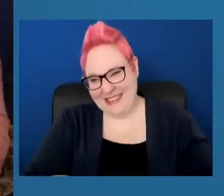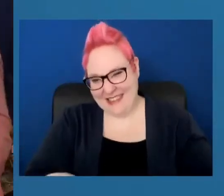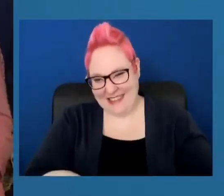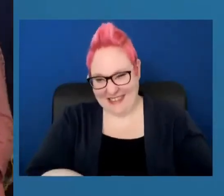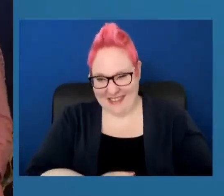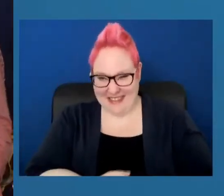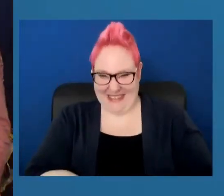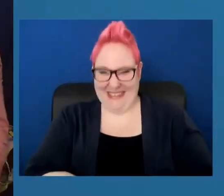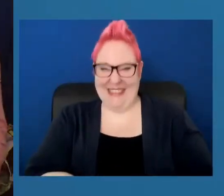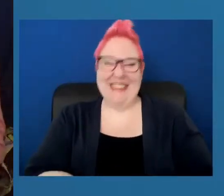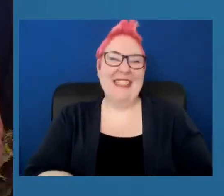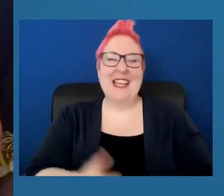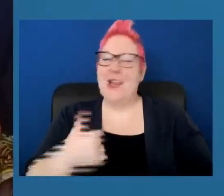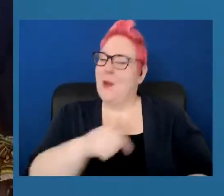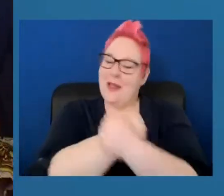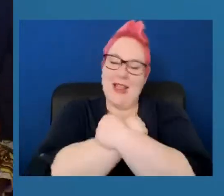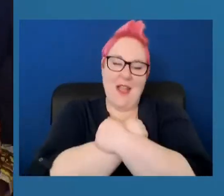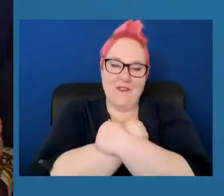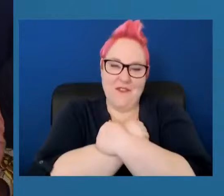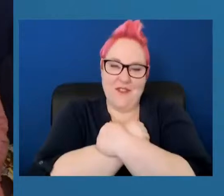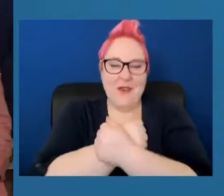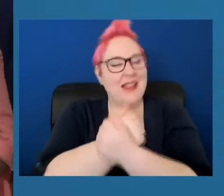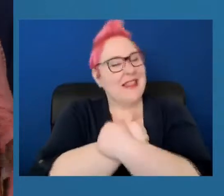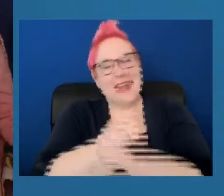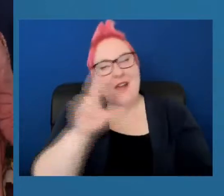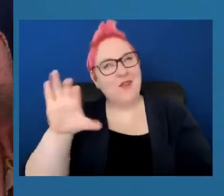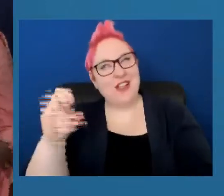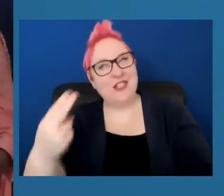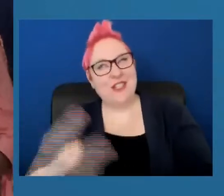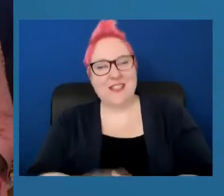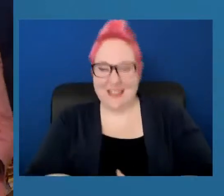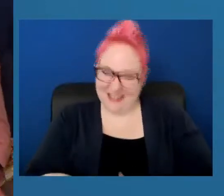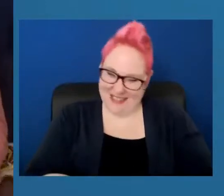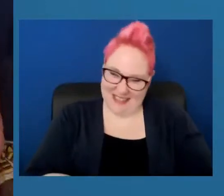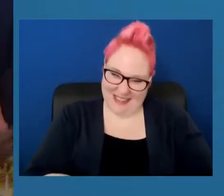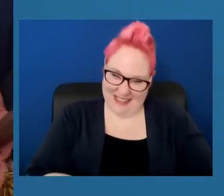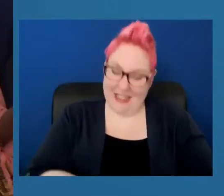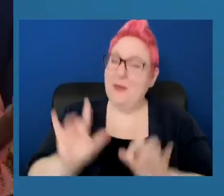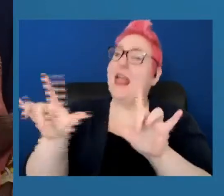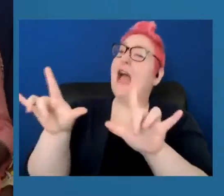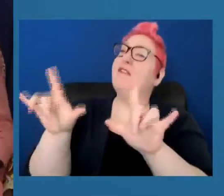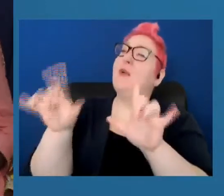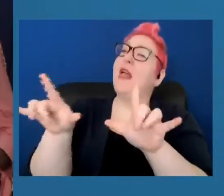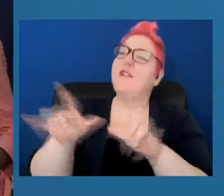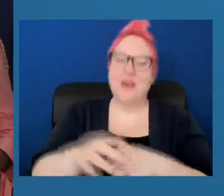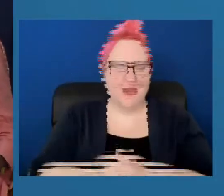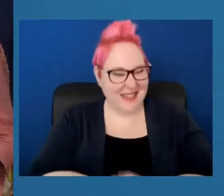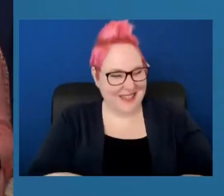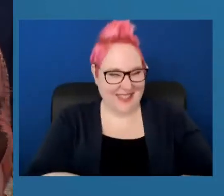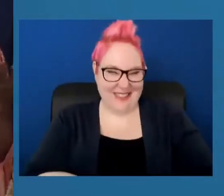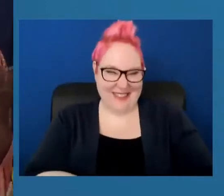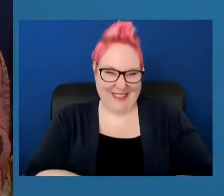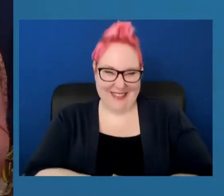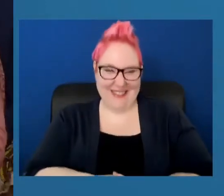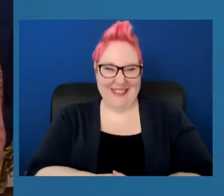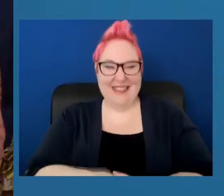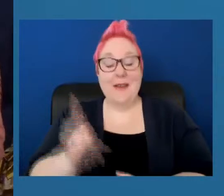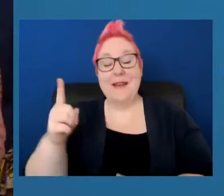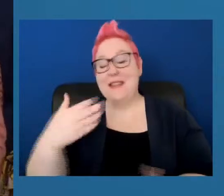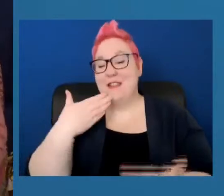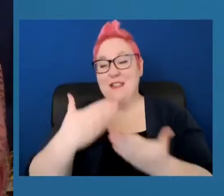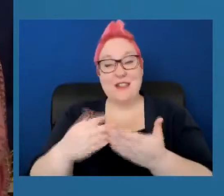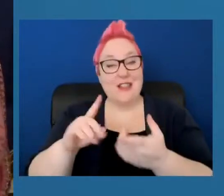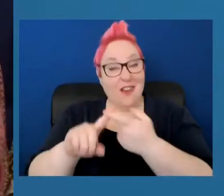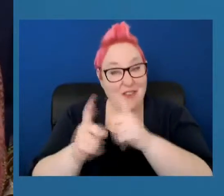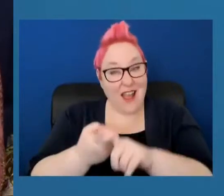We all love him. We love you, Richard. Great friend of ours. But also, I am